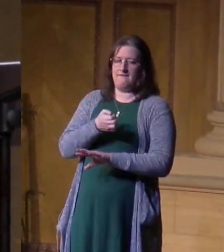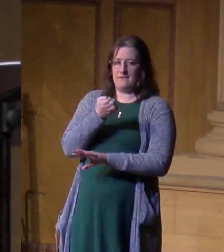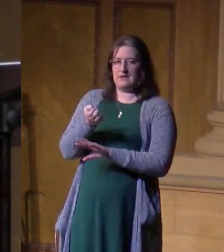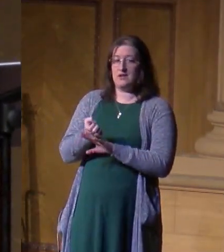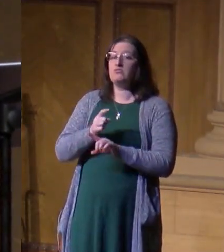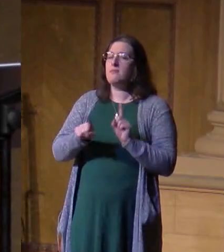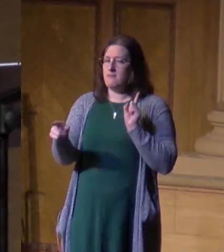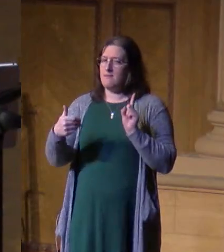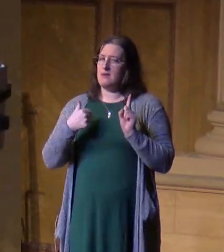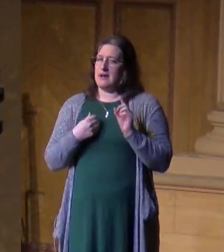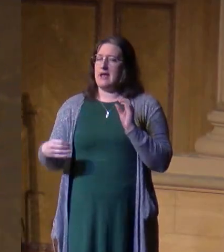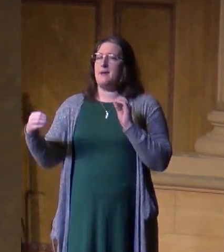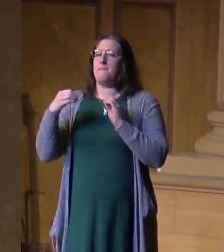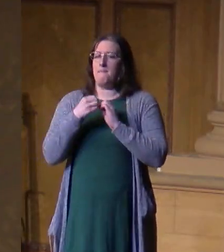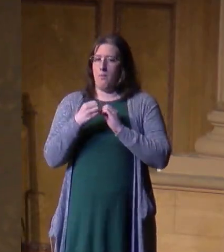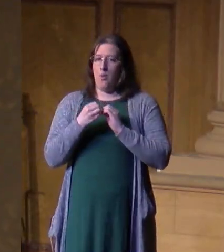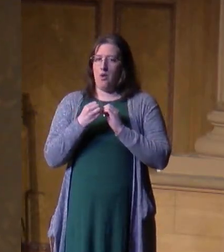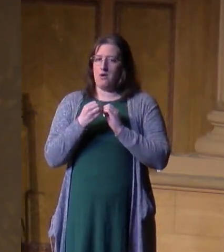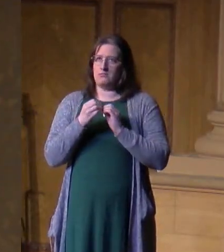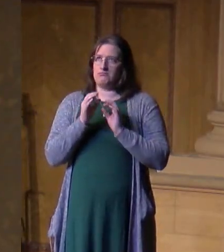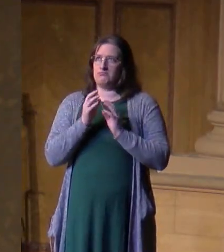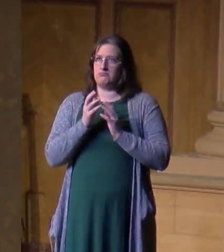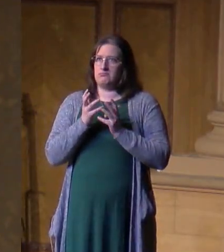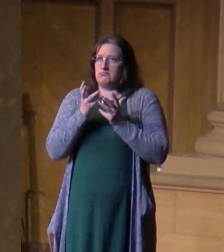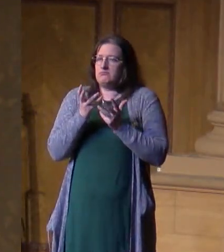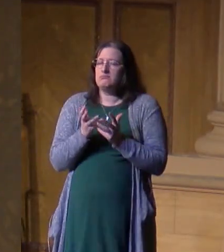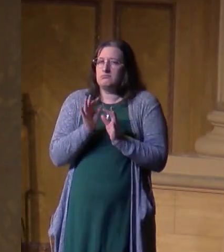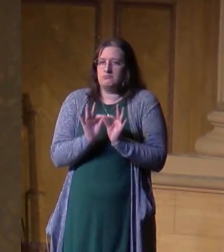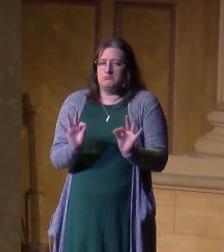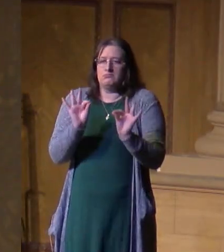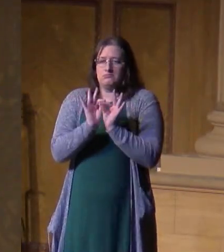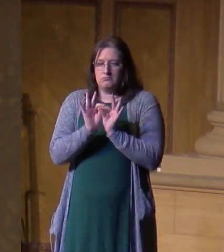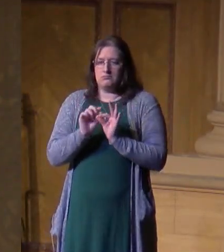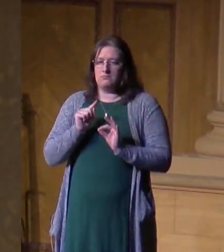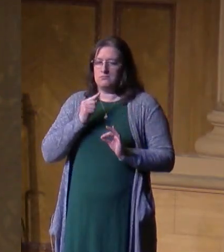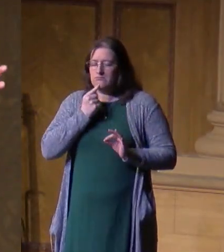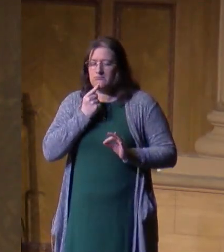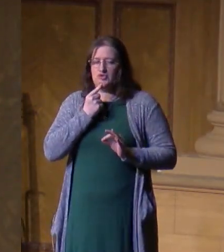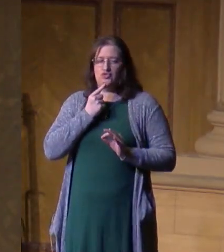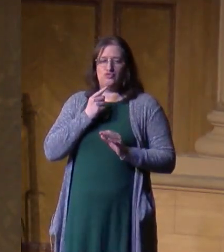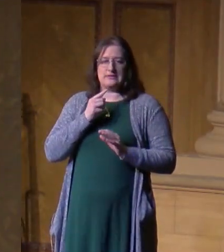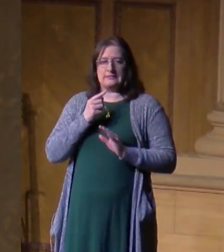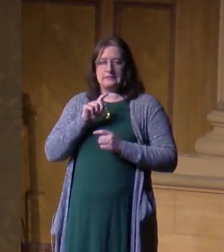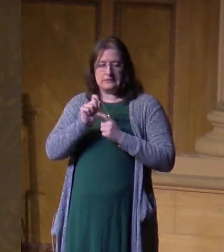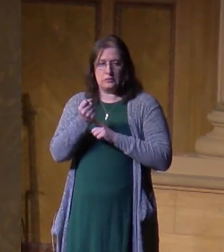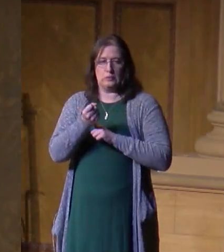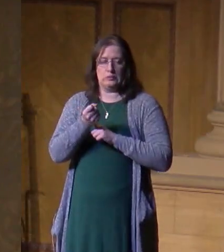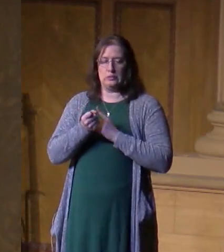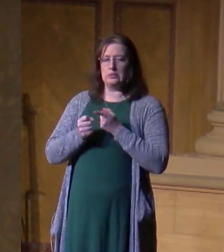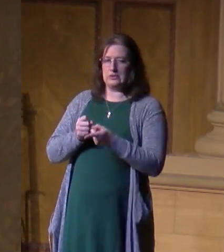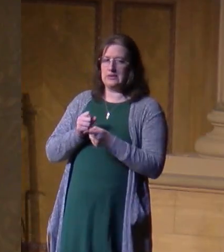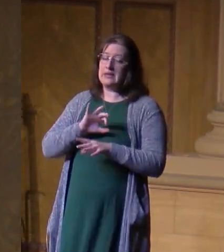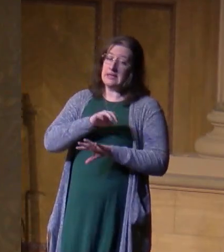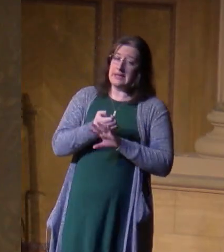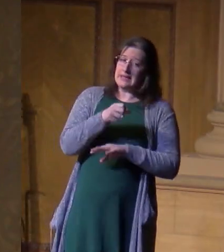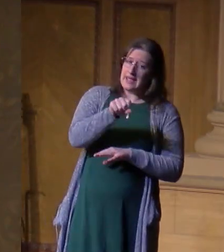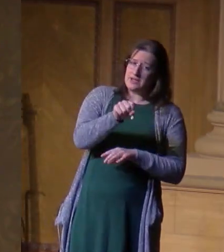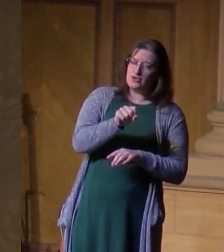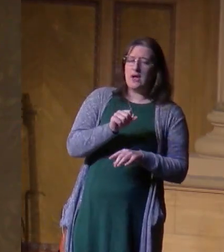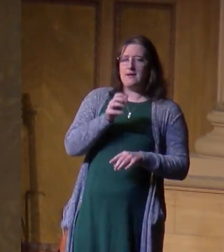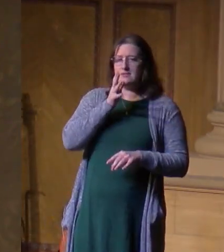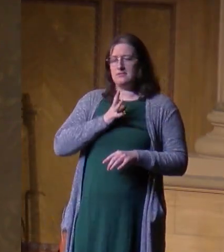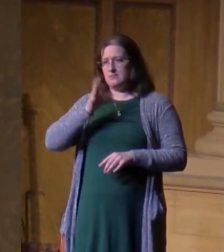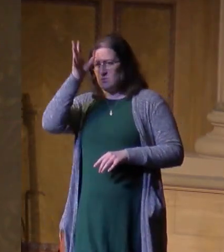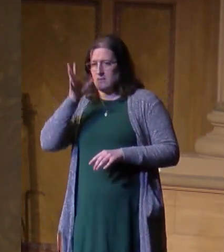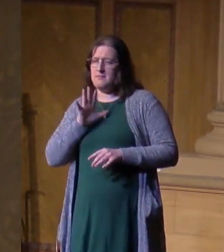but it carried a lot more weight with it. Betrothal was an engagement between this man and a woman. usually